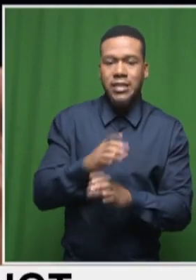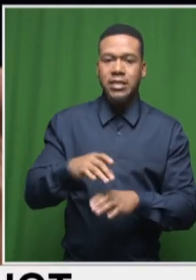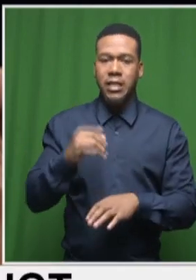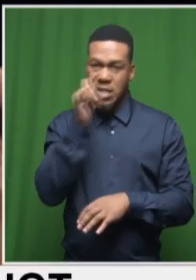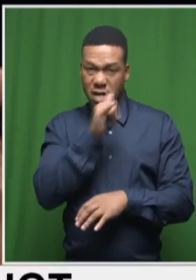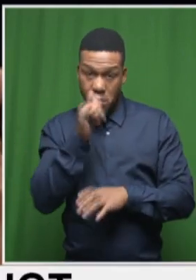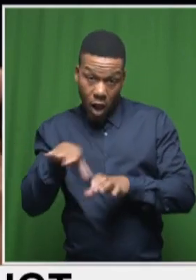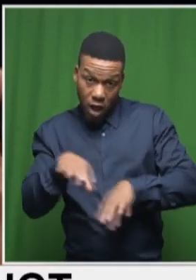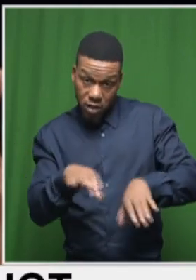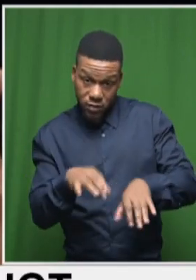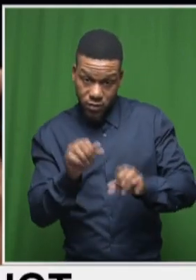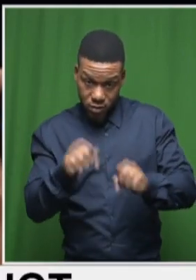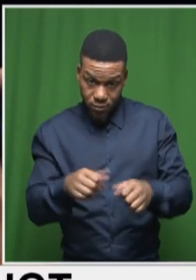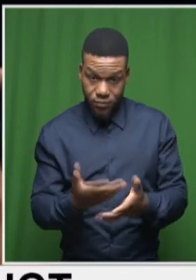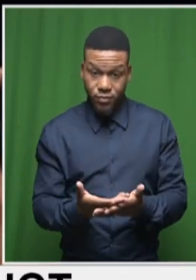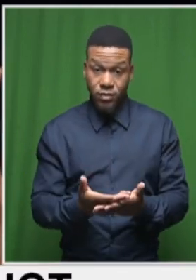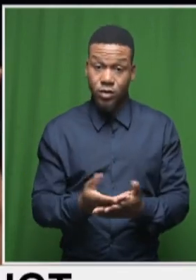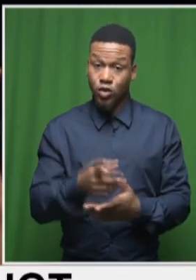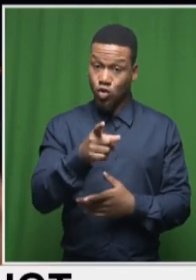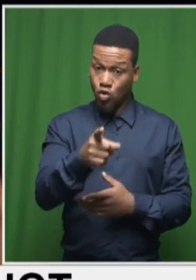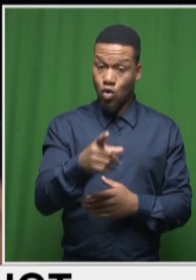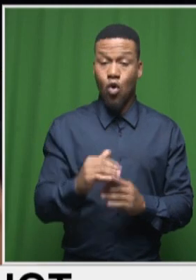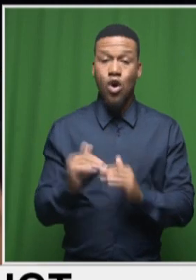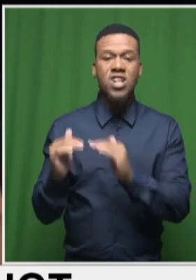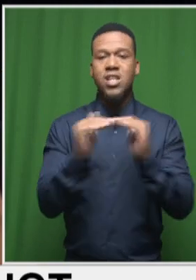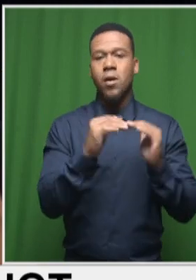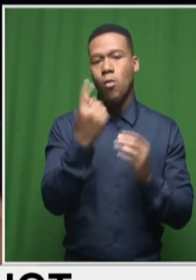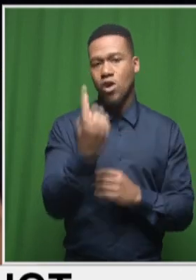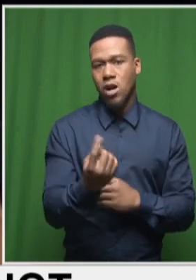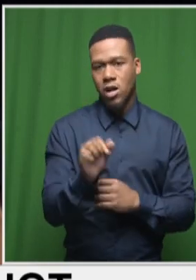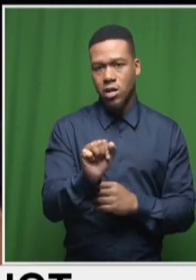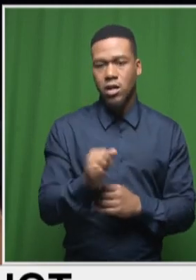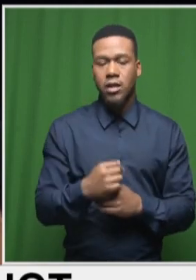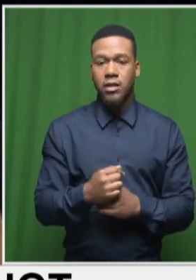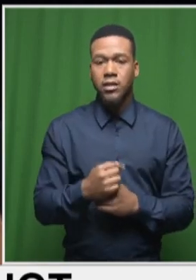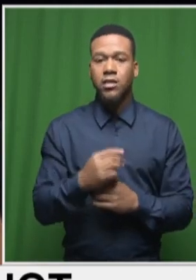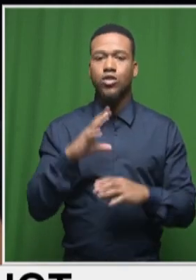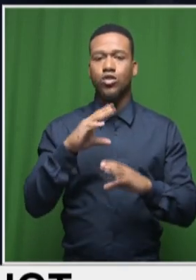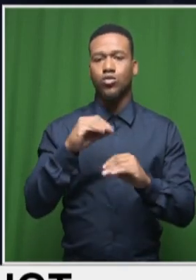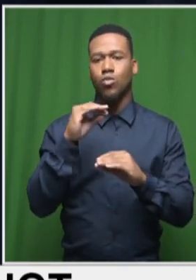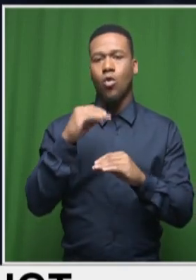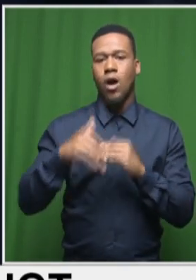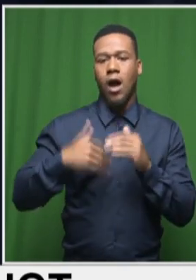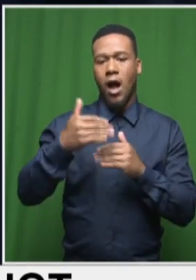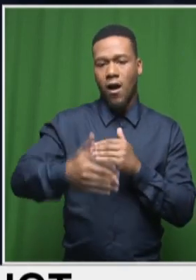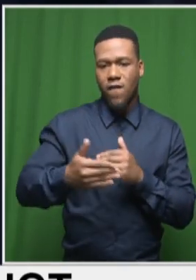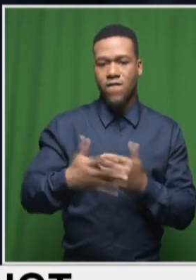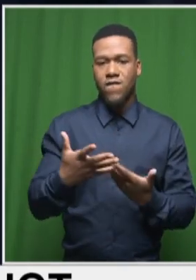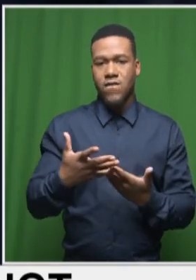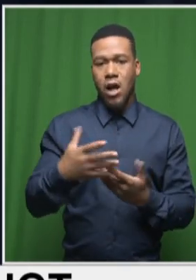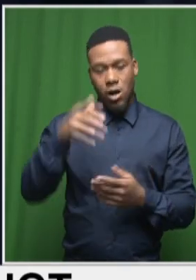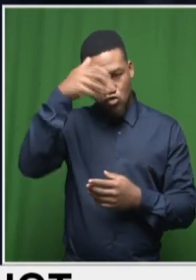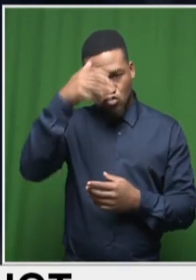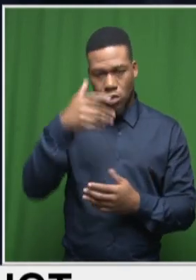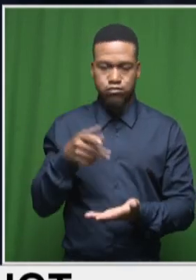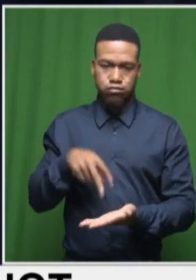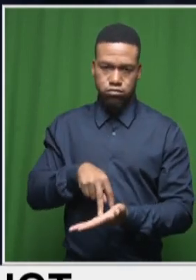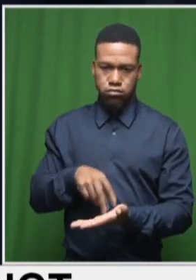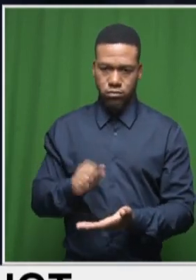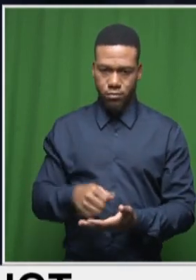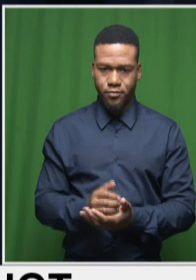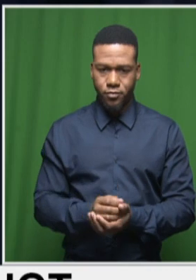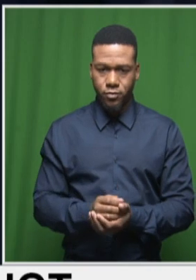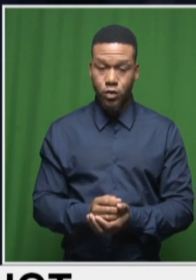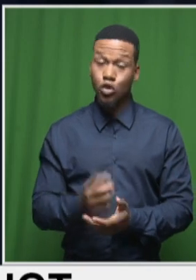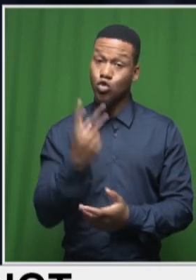Attorney Alvin Bragg, a Democrat, spoke to reporters after Trump's arraignment. Less than 2 weeks before the presidential